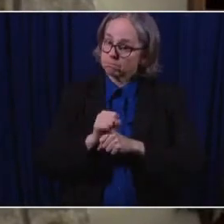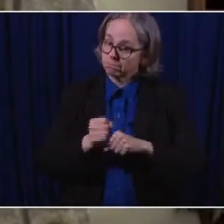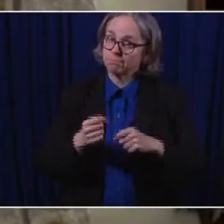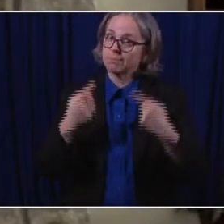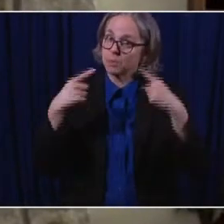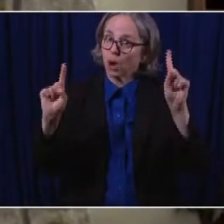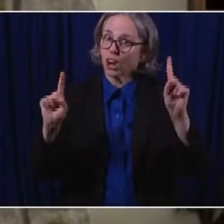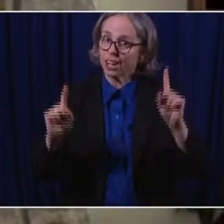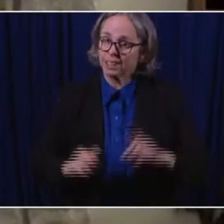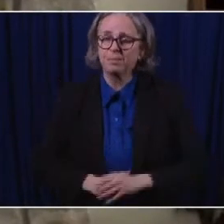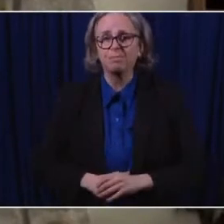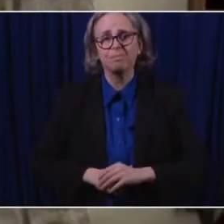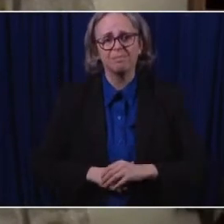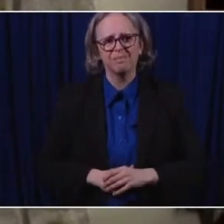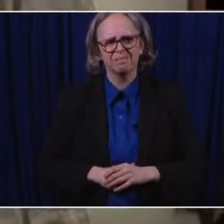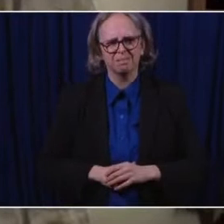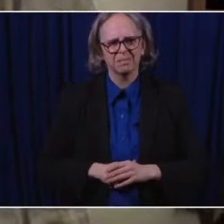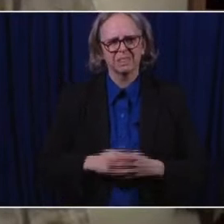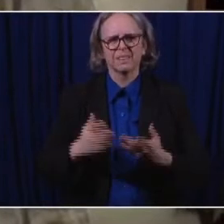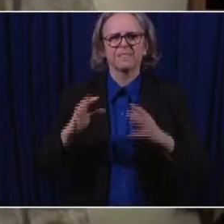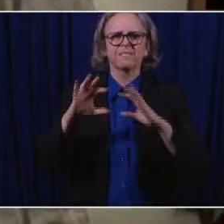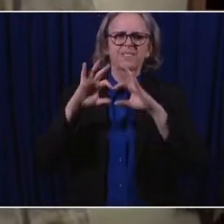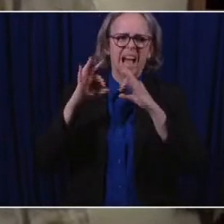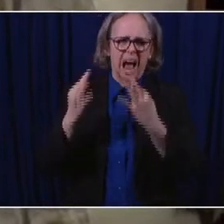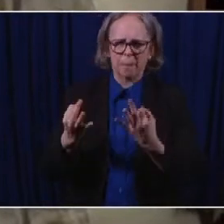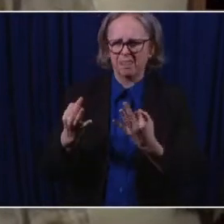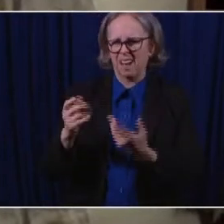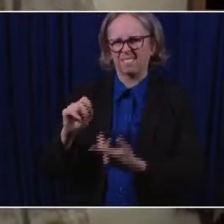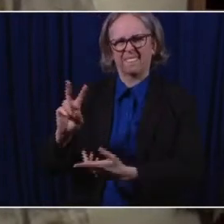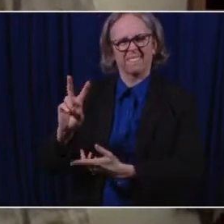the family of the victim, my heart goes out to them. A